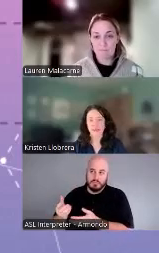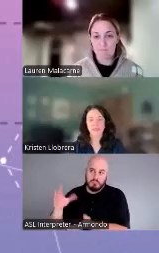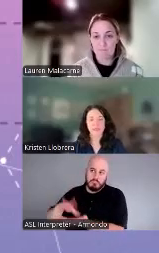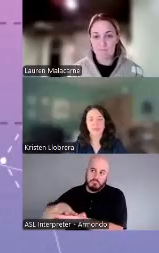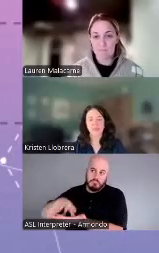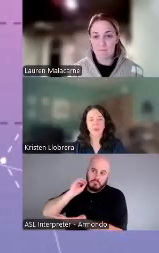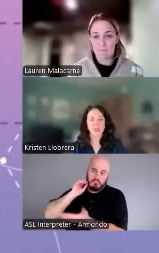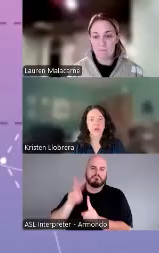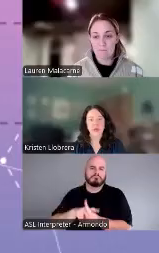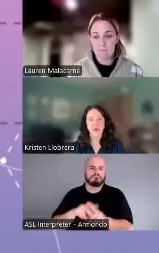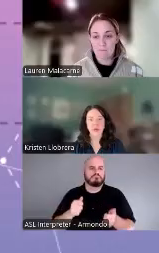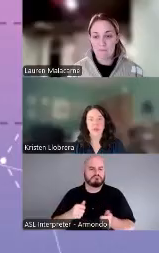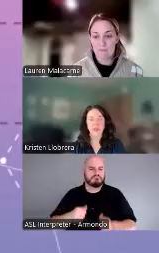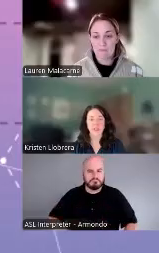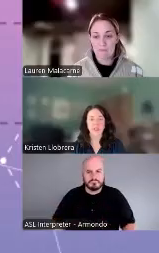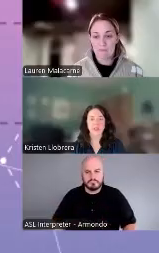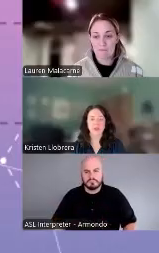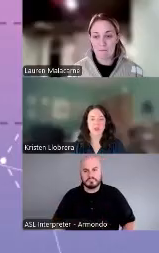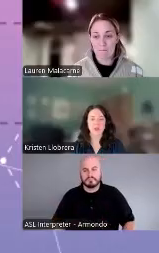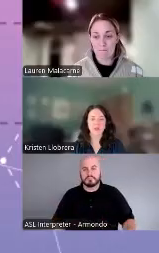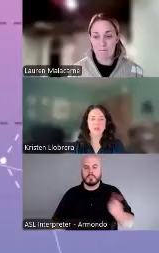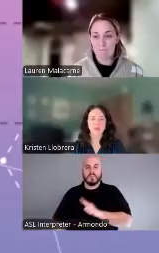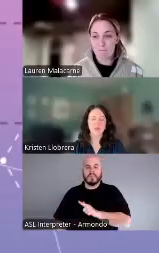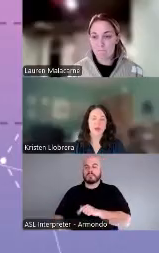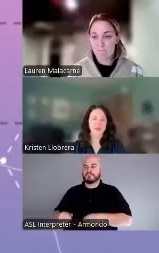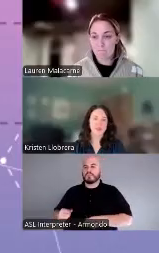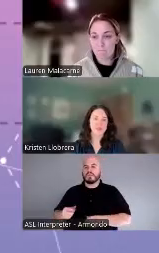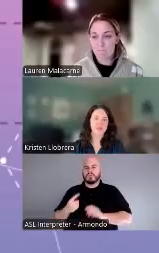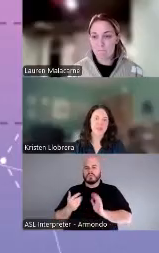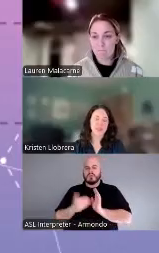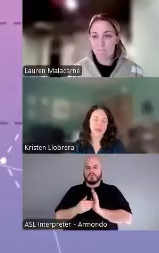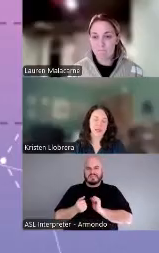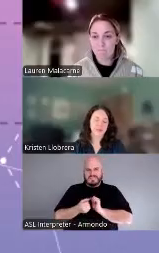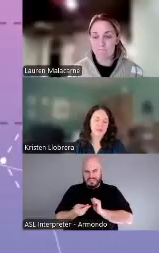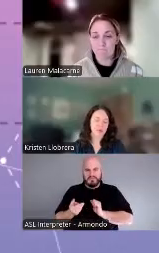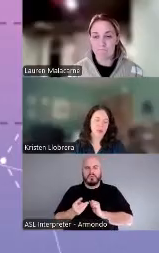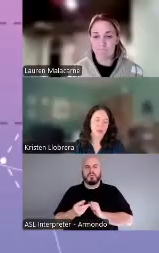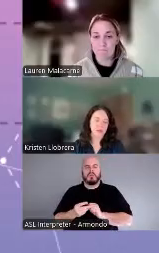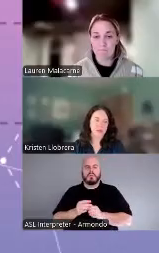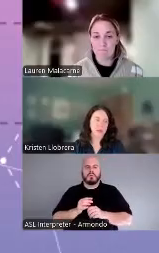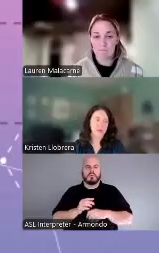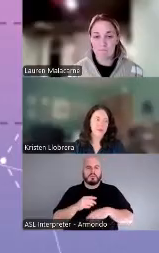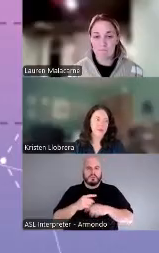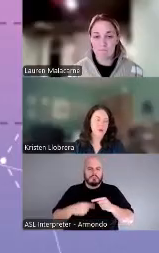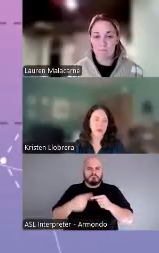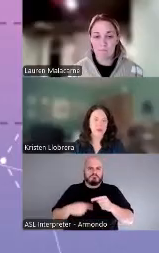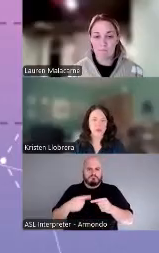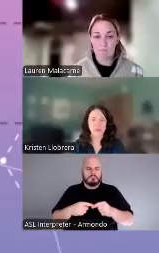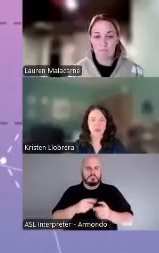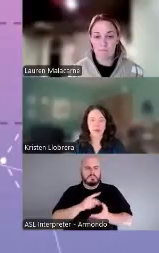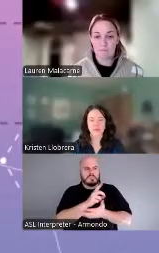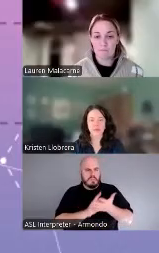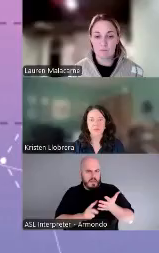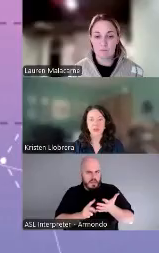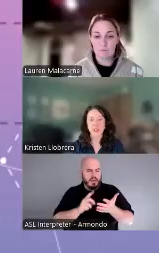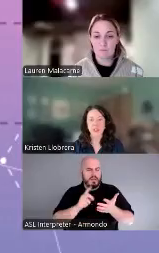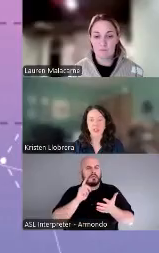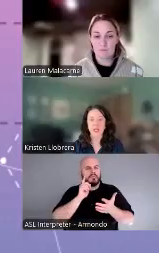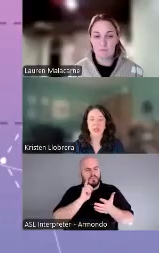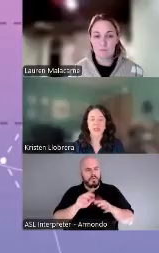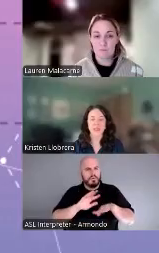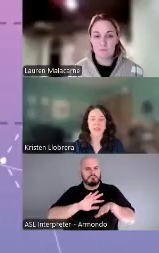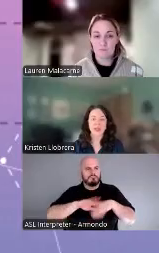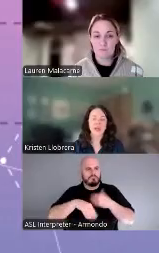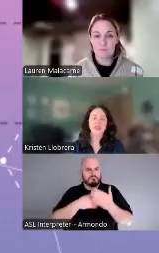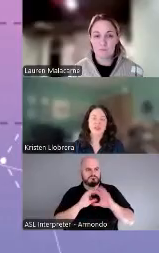Yeah, and just to reiterate, I mean, we really did do several rounds of design for the overall